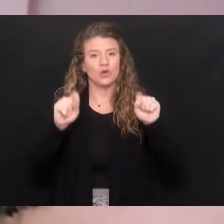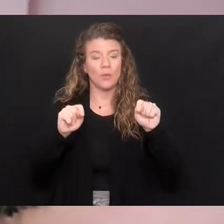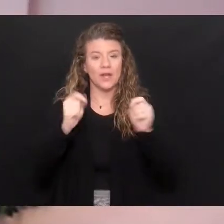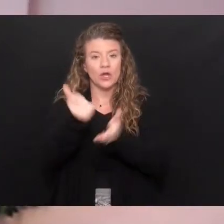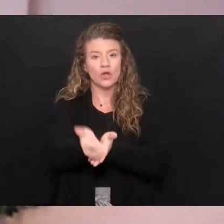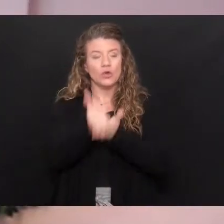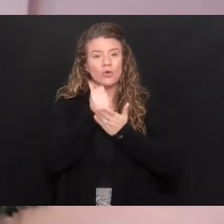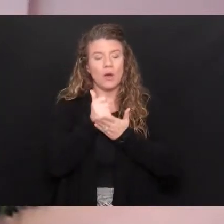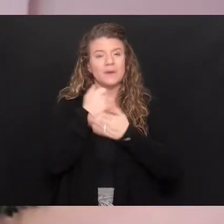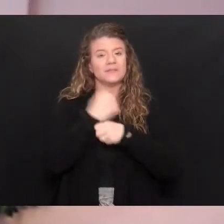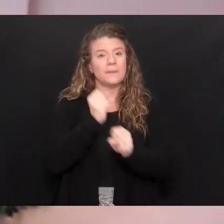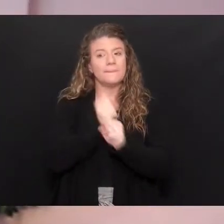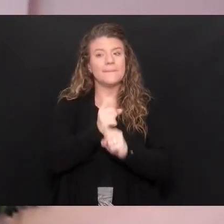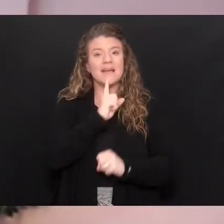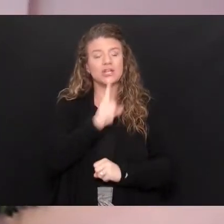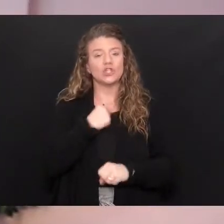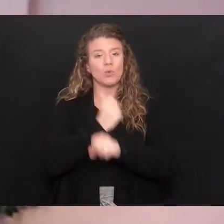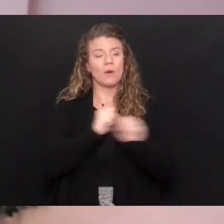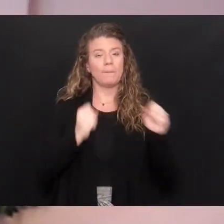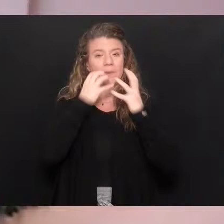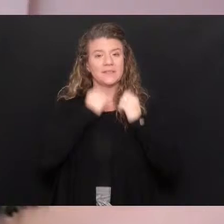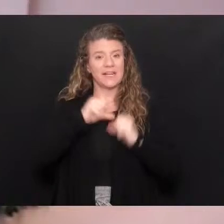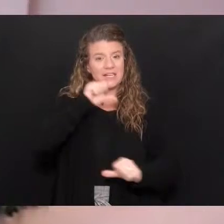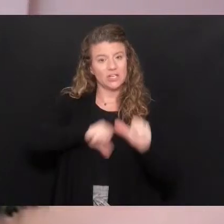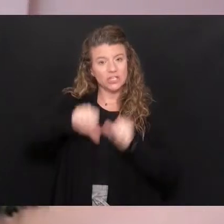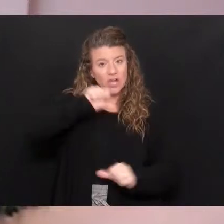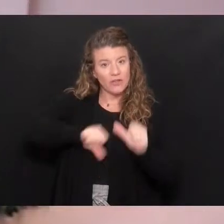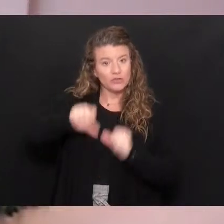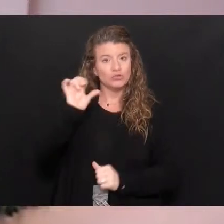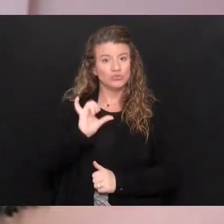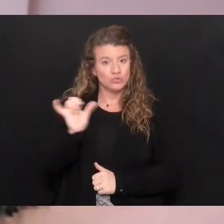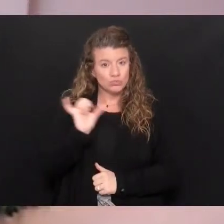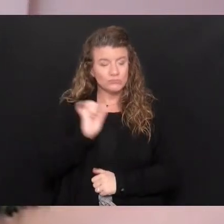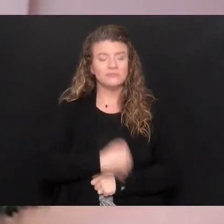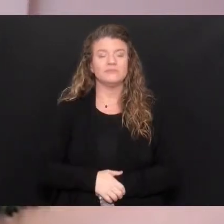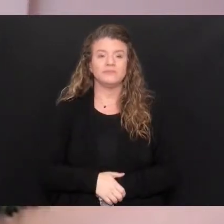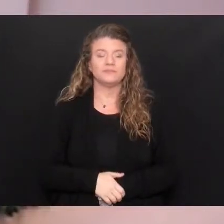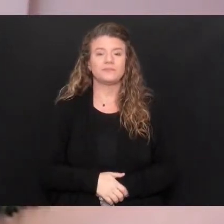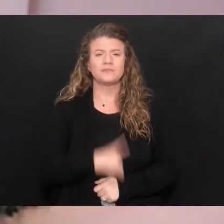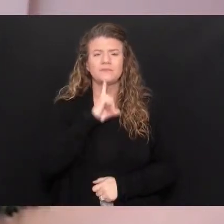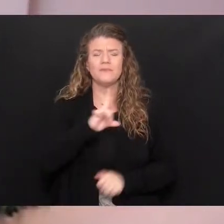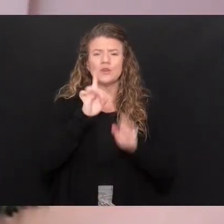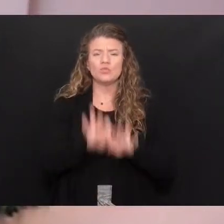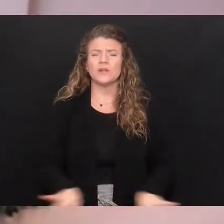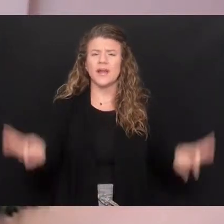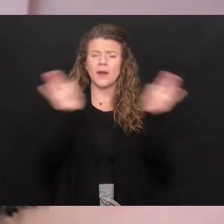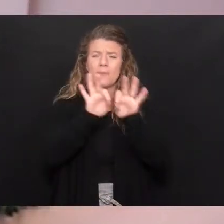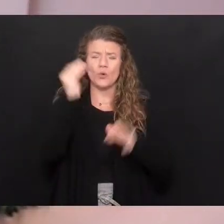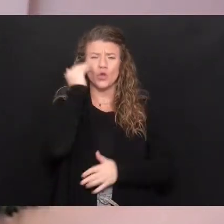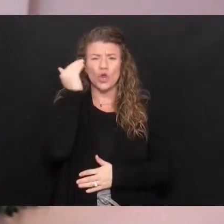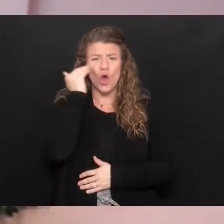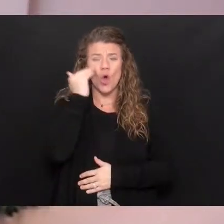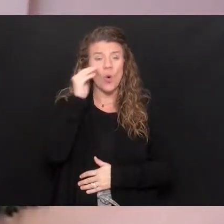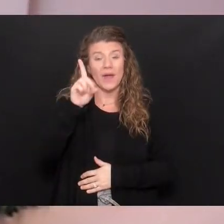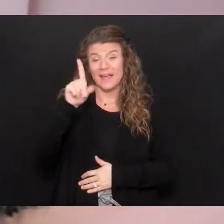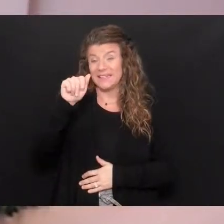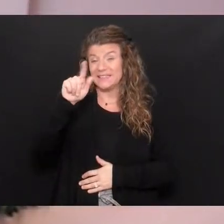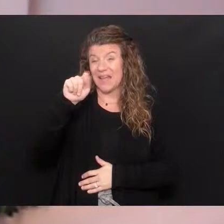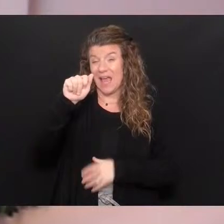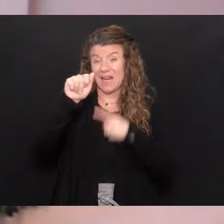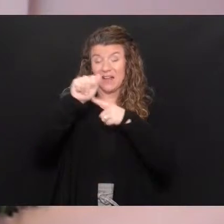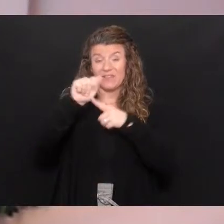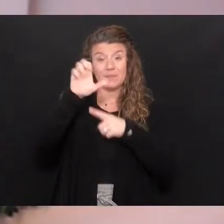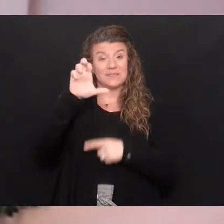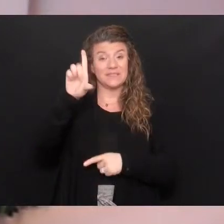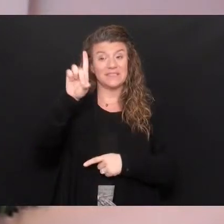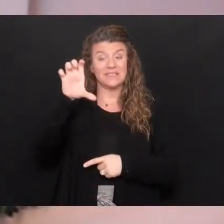make sure that we are protecting ourselves and protecting each other. It's important to note that data from the CDC just